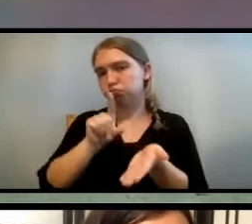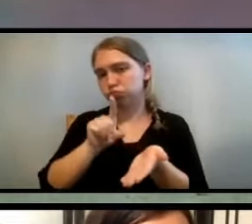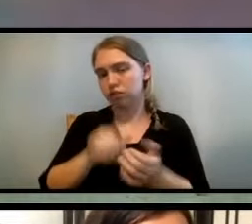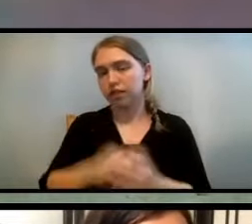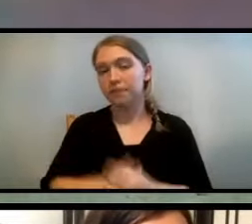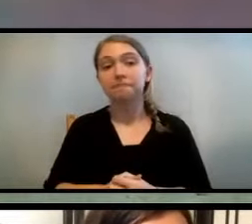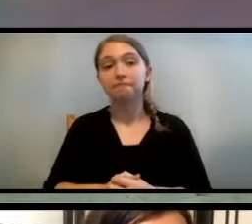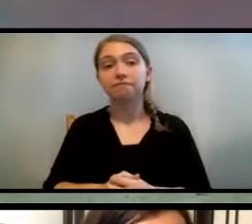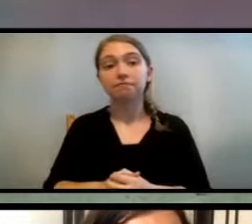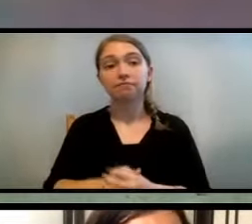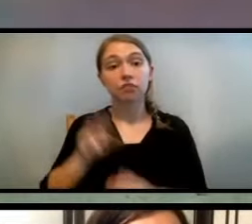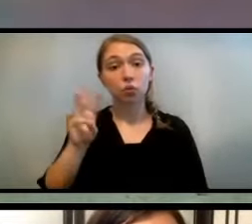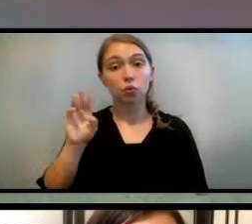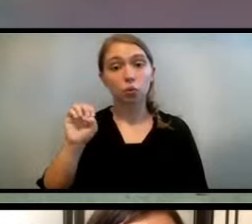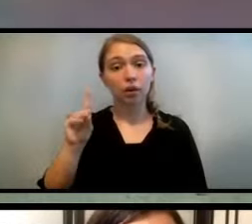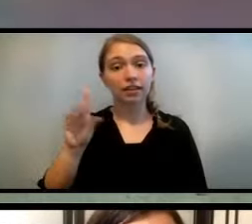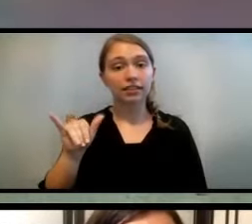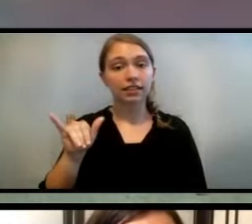Wendy?